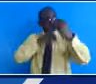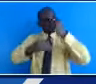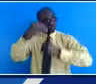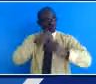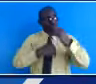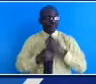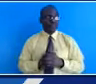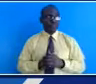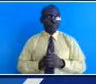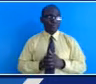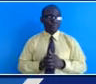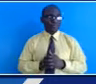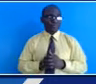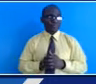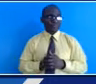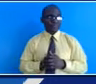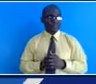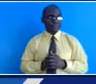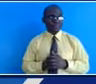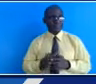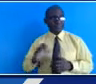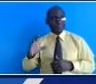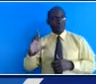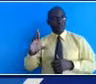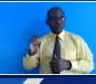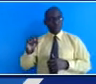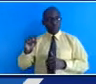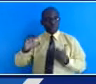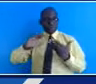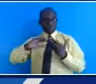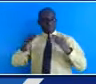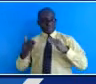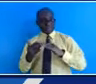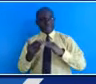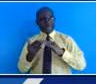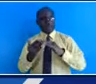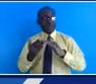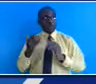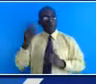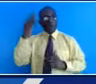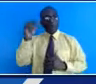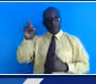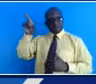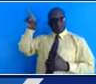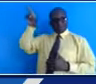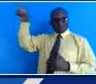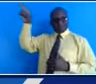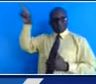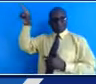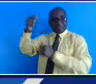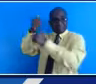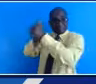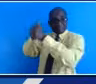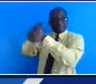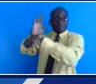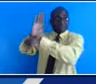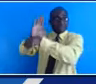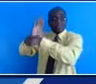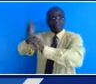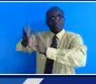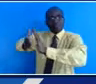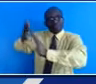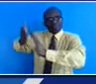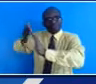to do everything that we can to help our businesses get going again. We really hope that this